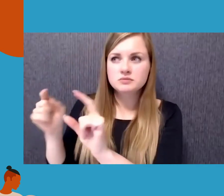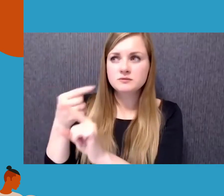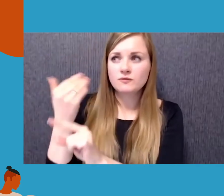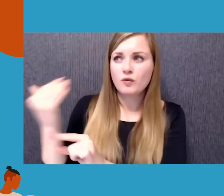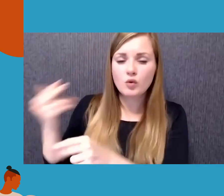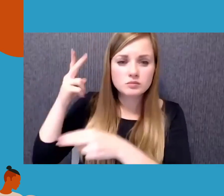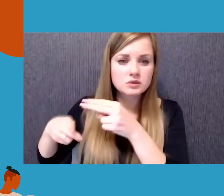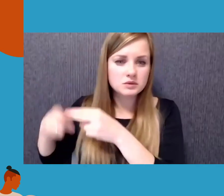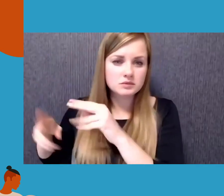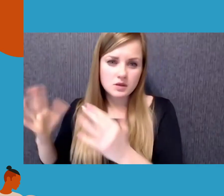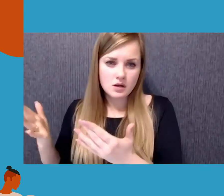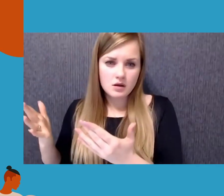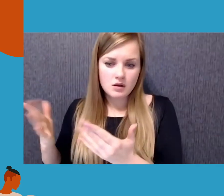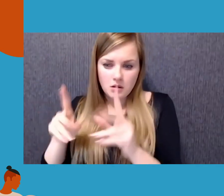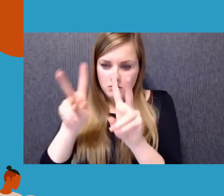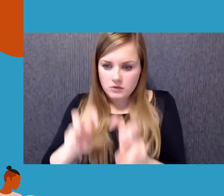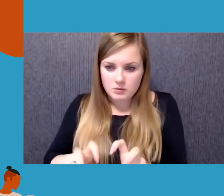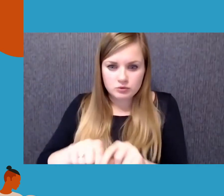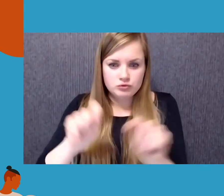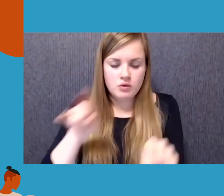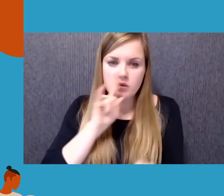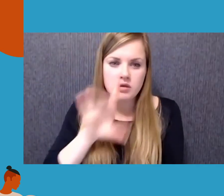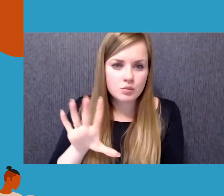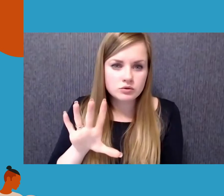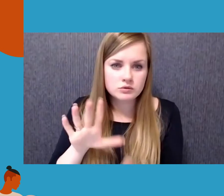to receive all those